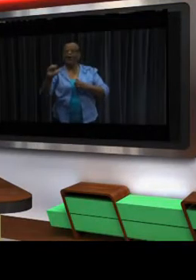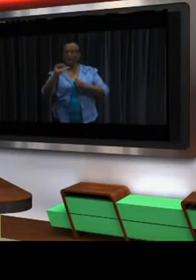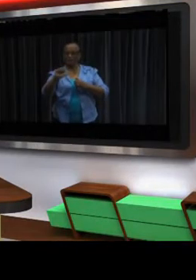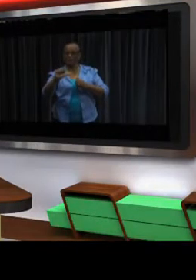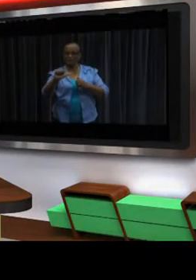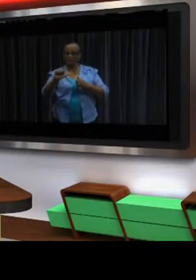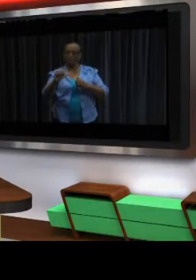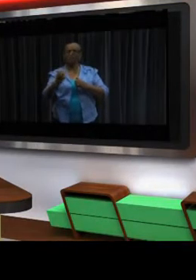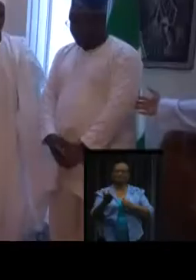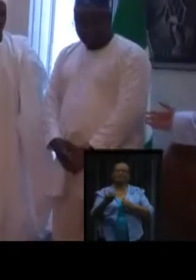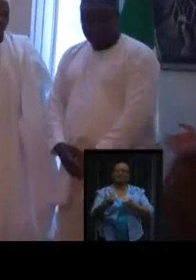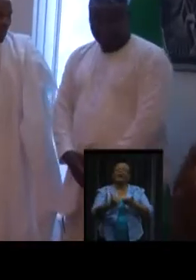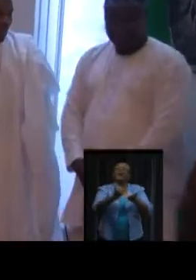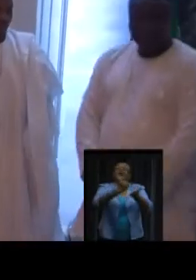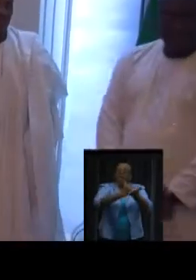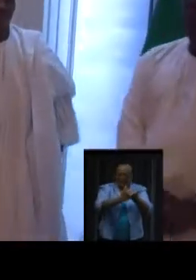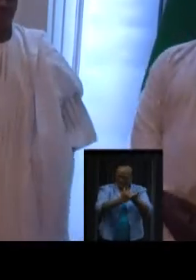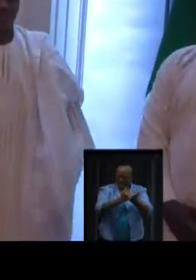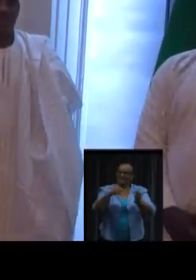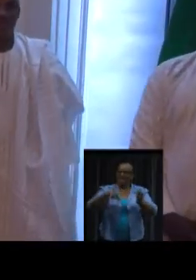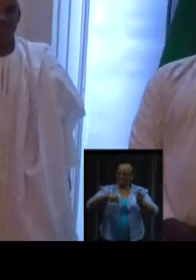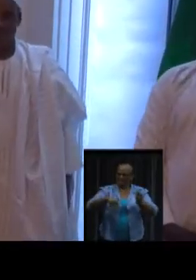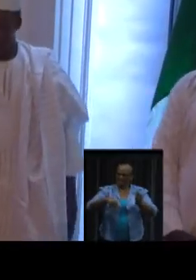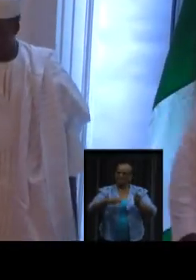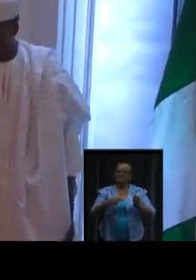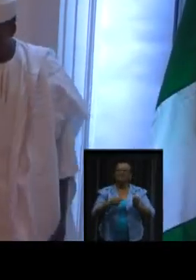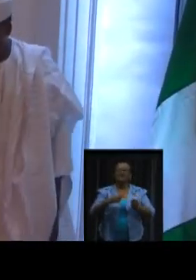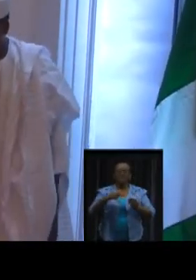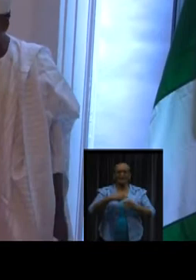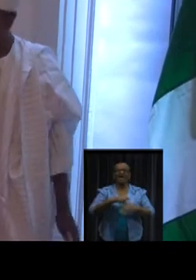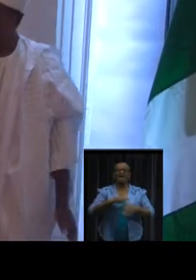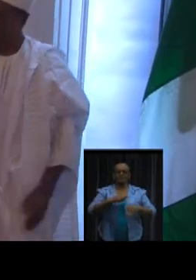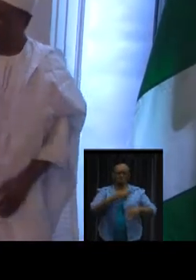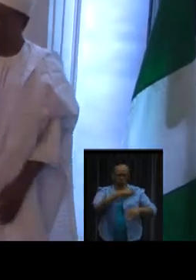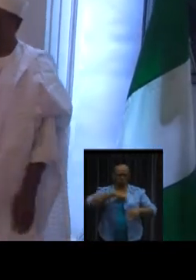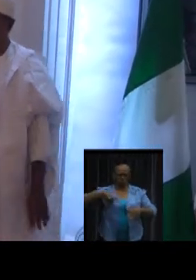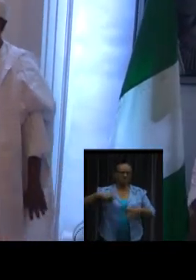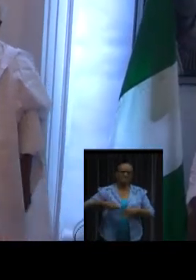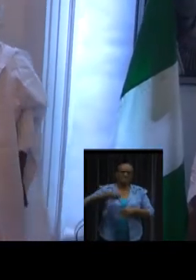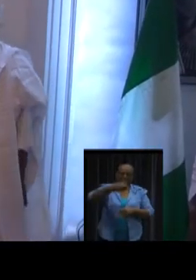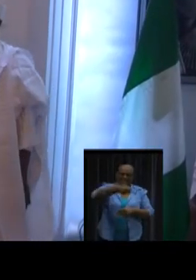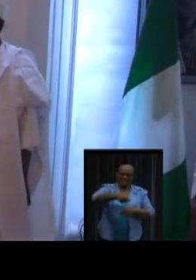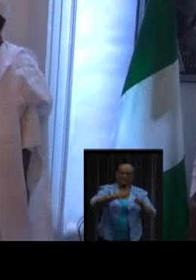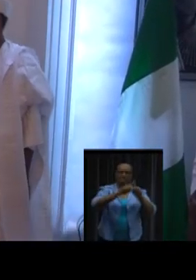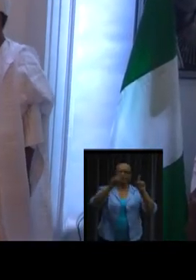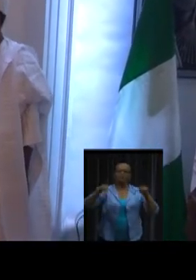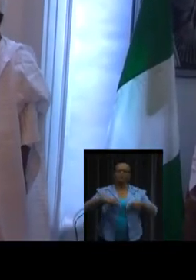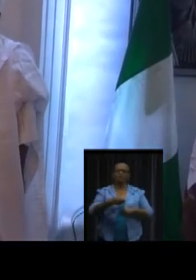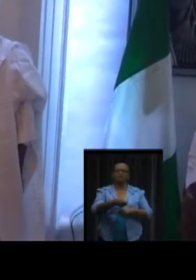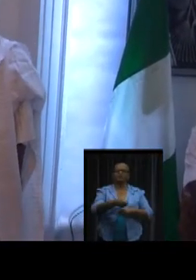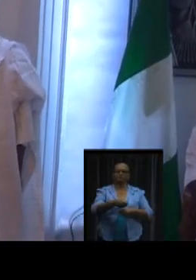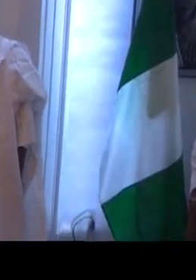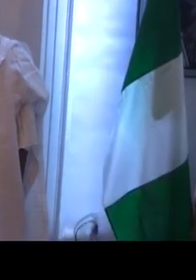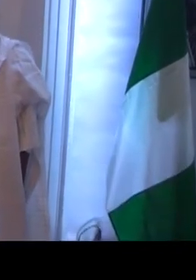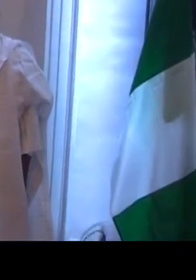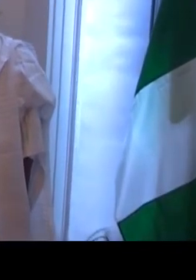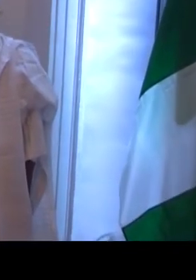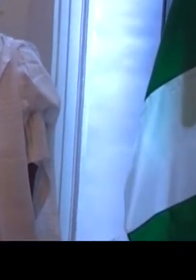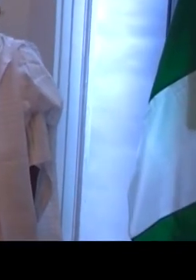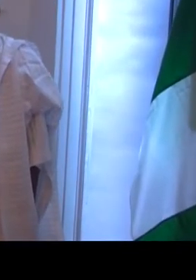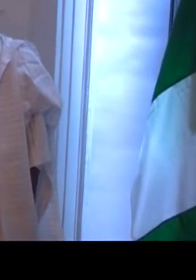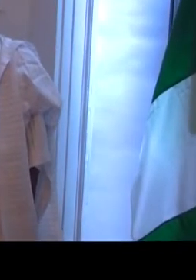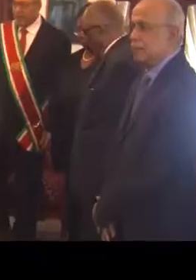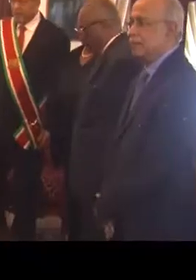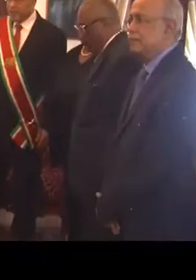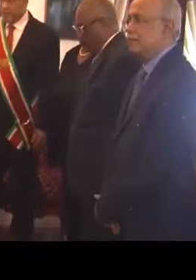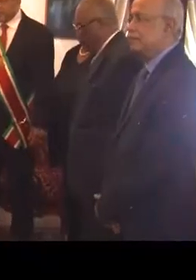Nigerian ambassador was the last in the queue to present his documents to the head of state of Suriname. The expectation